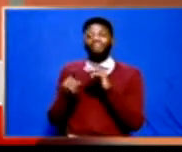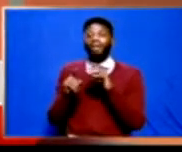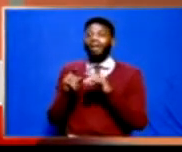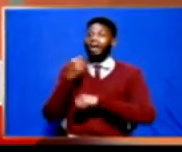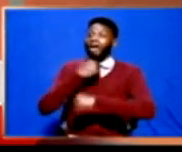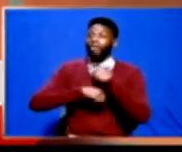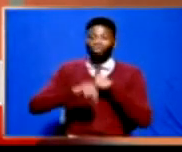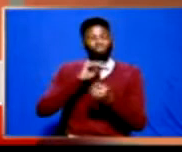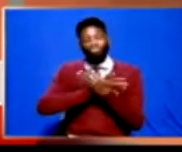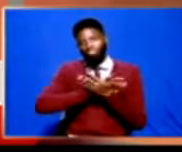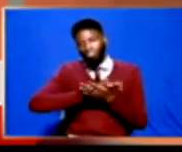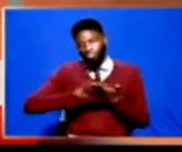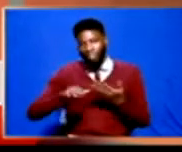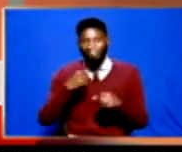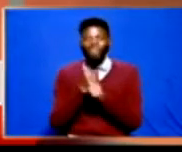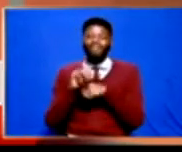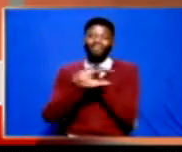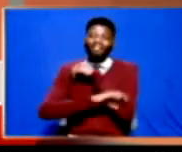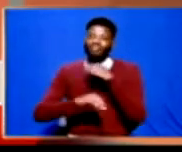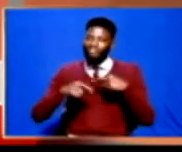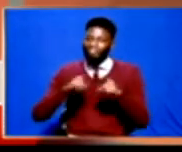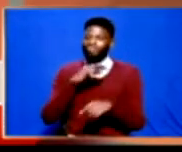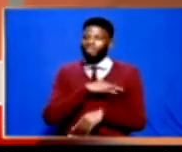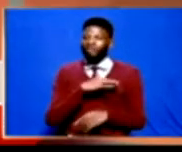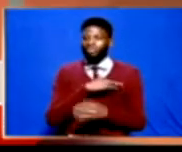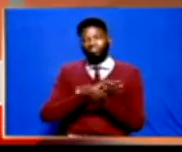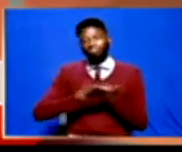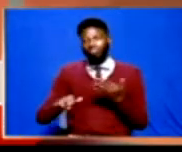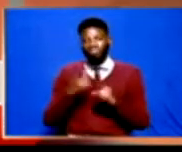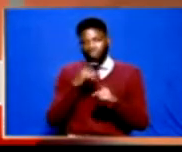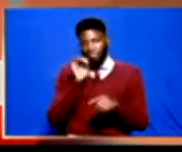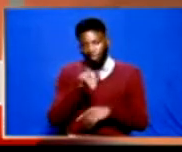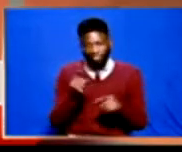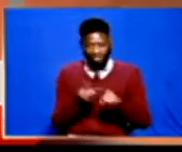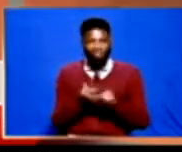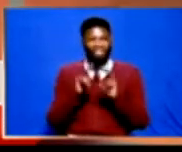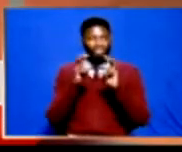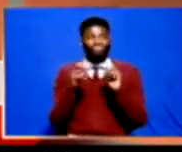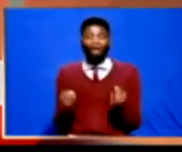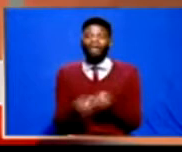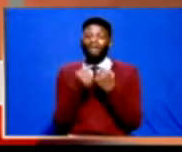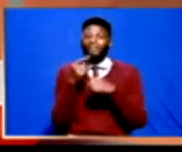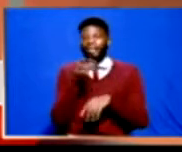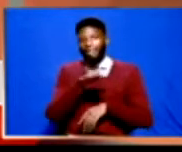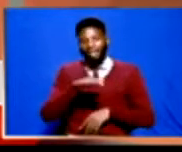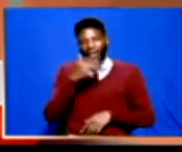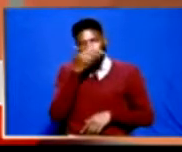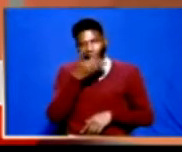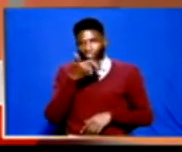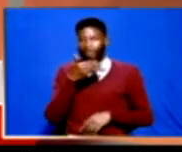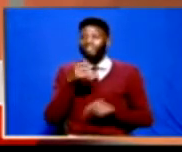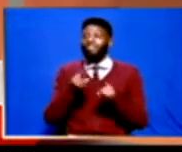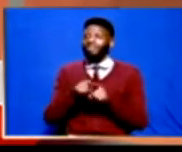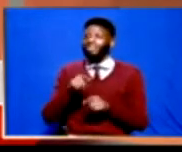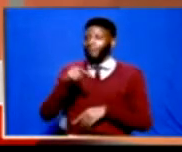up making the country not benefit from this. And it's been an issue when it comes to the oil and gas licensing regime